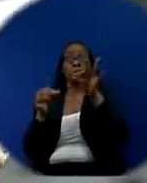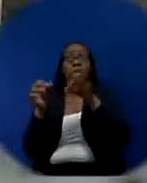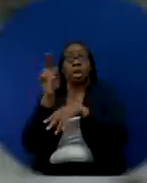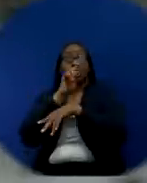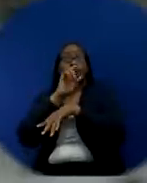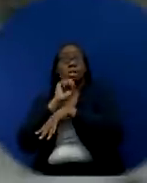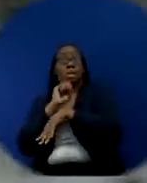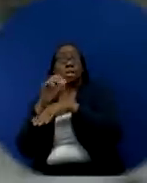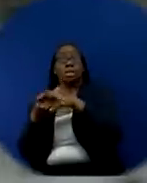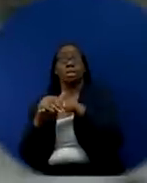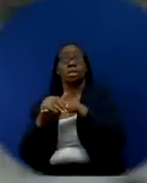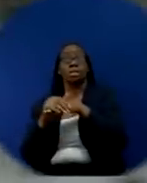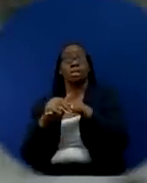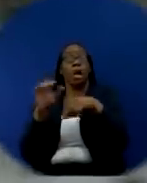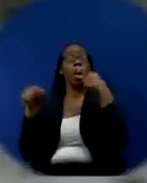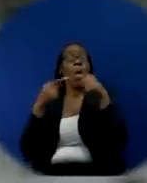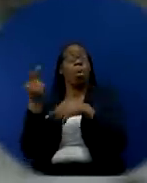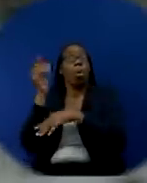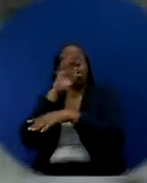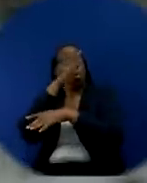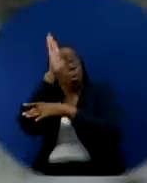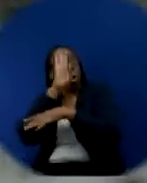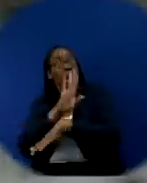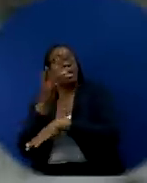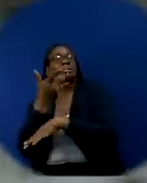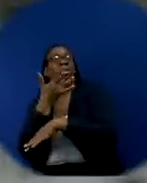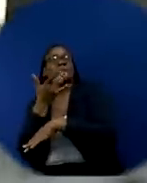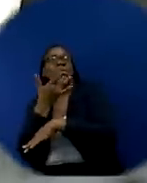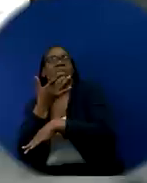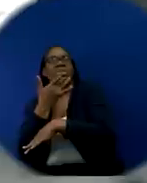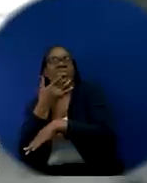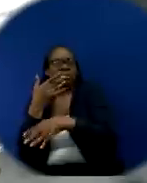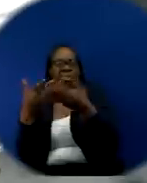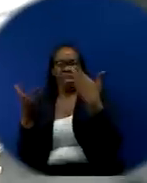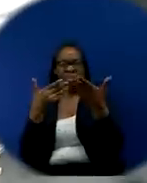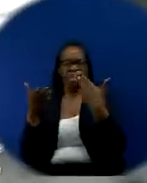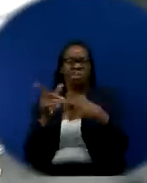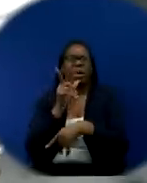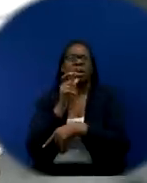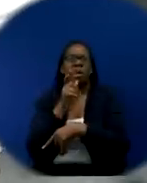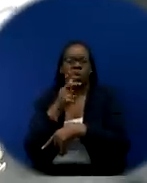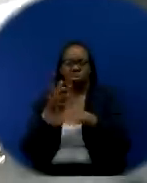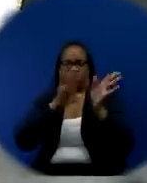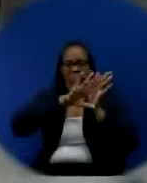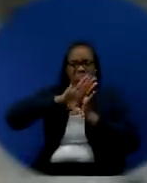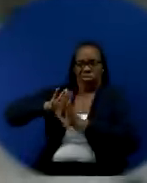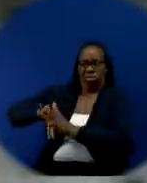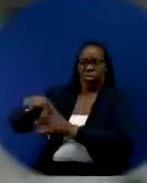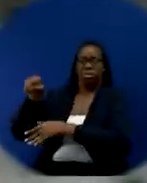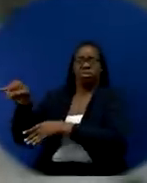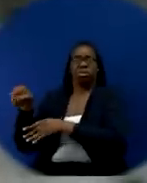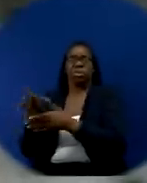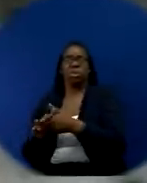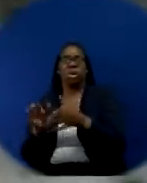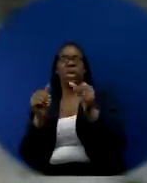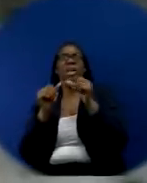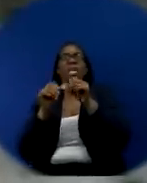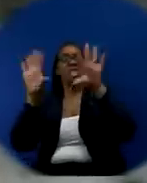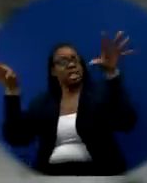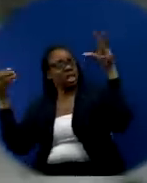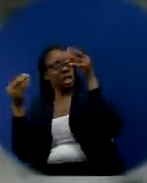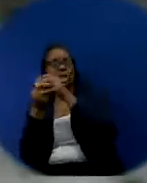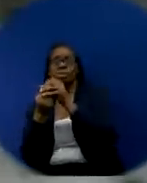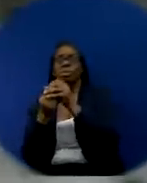Court, because when God gets ready to favor you, it doesn't matter who wants to exclude you, he still includes